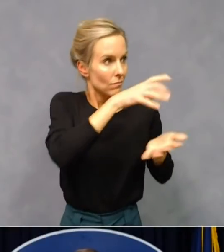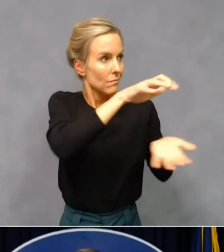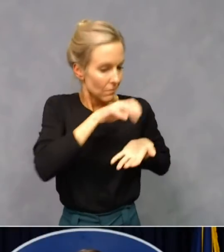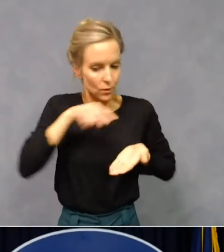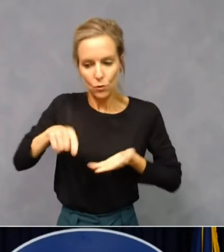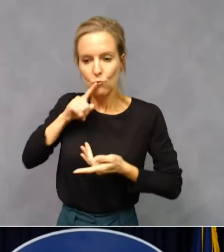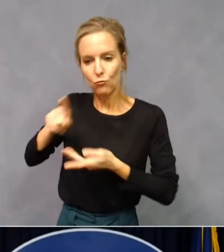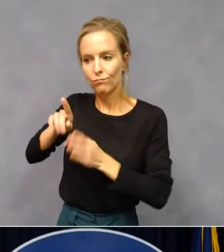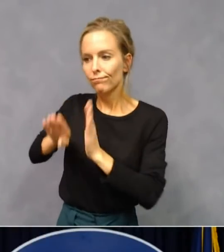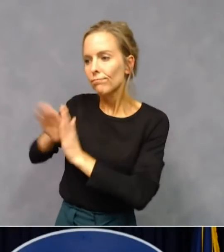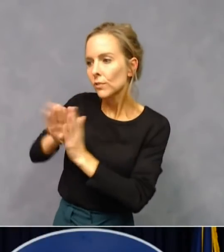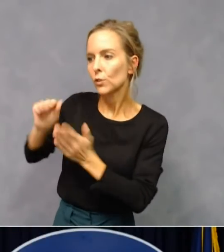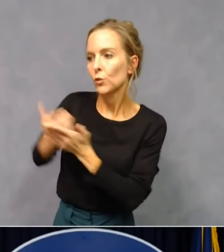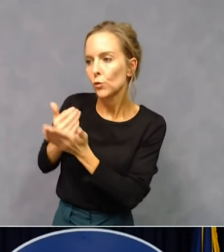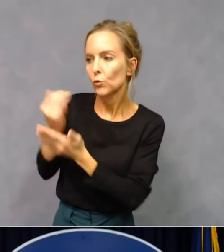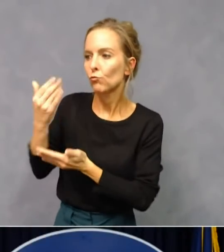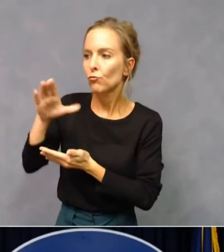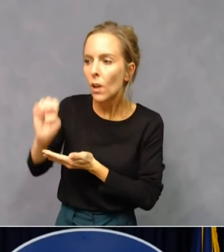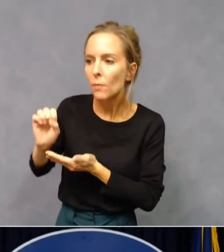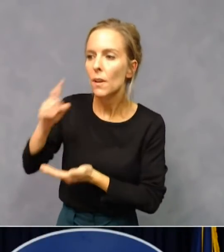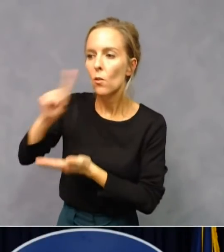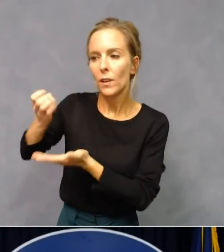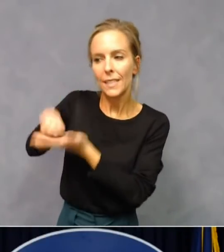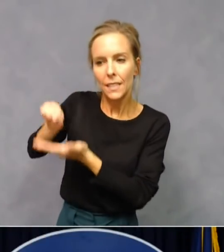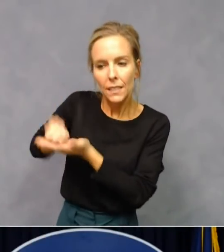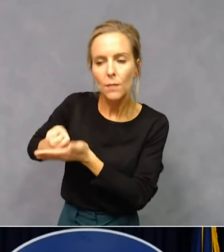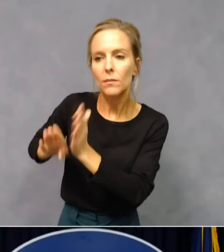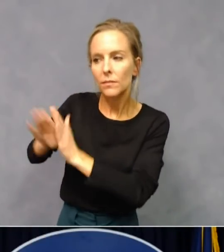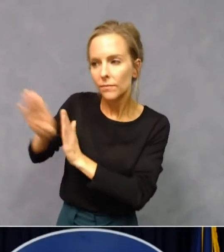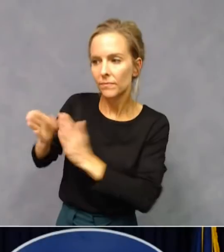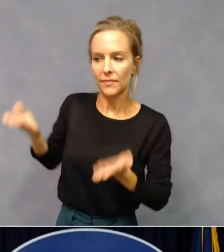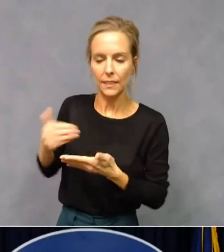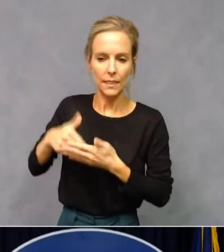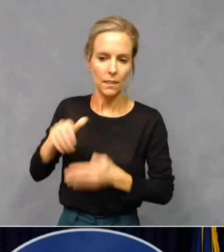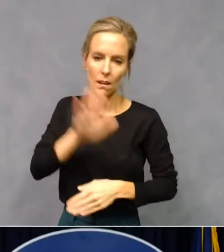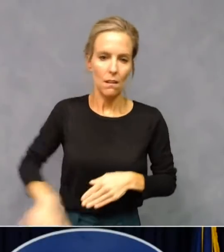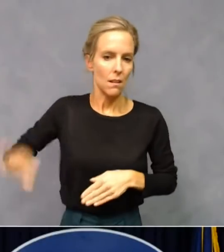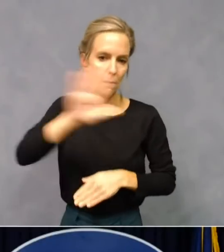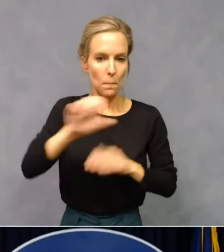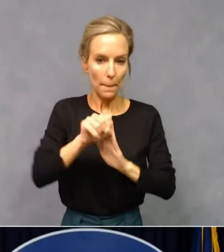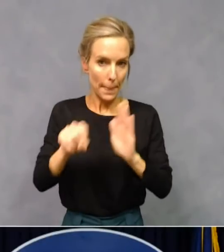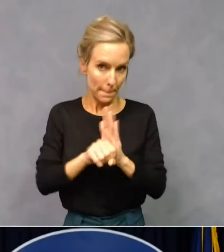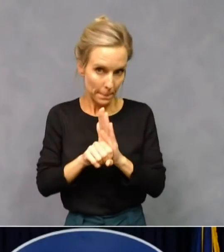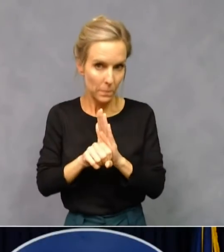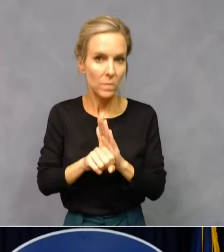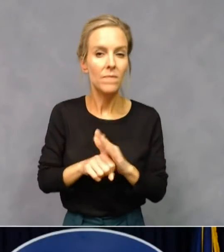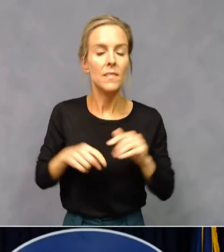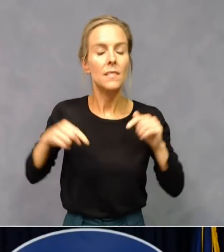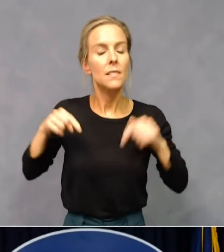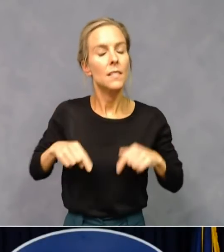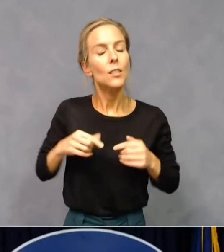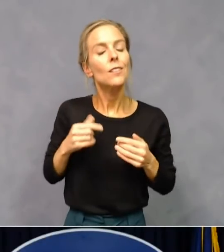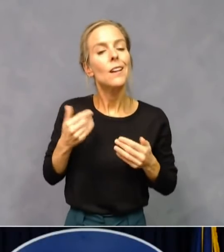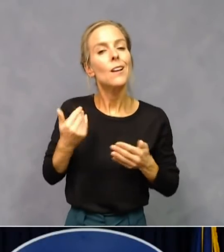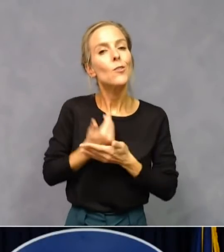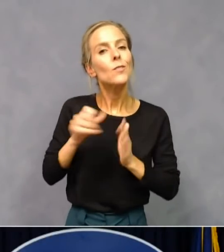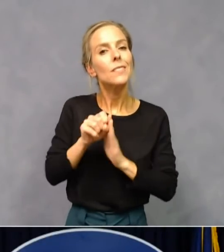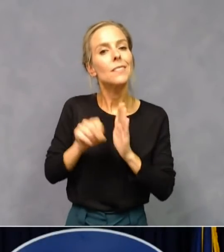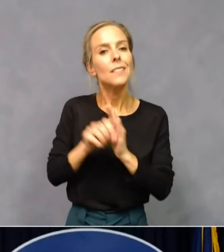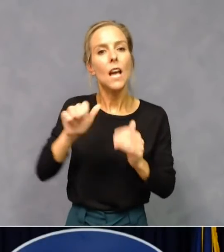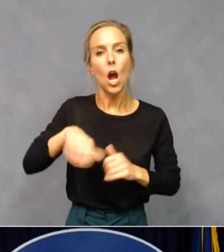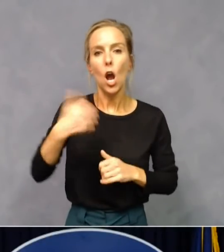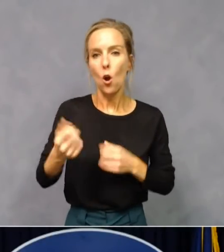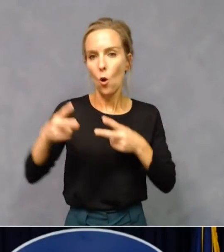vitality in all parts of this state. Earlier this year, we announced the funding of two other AML pilot programs,